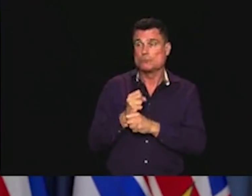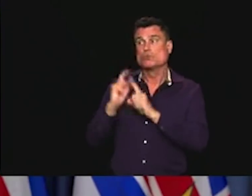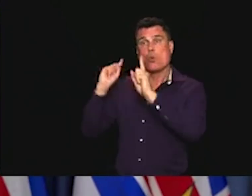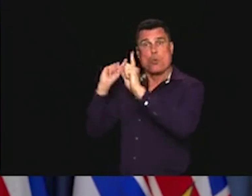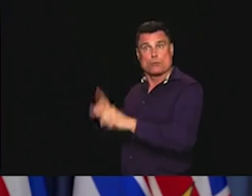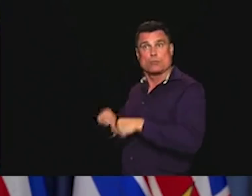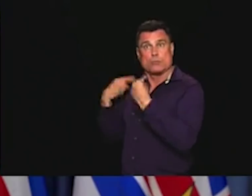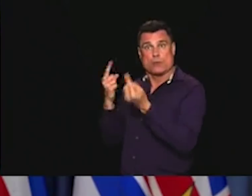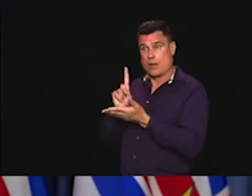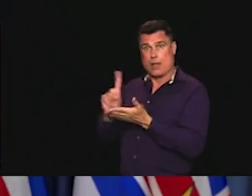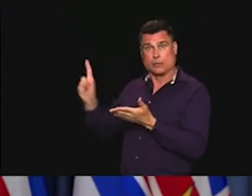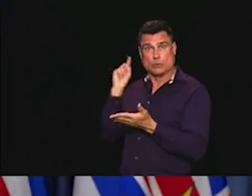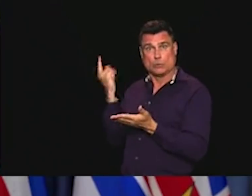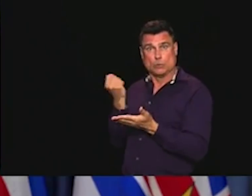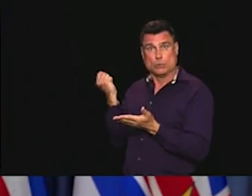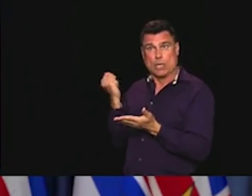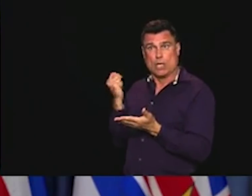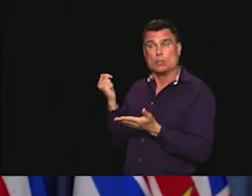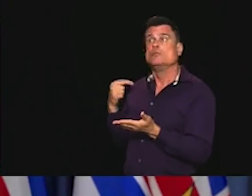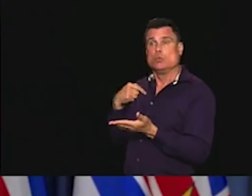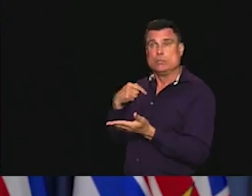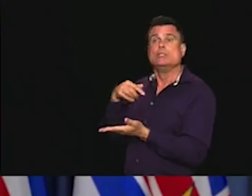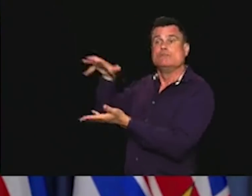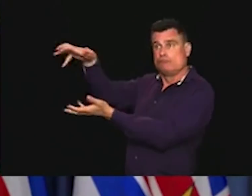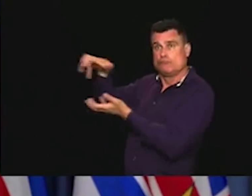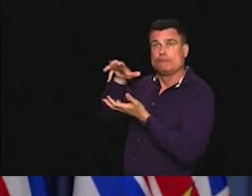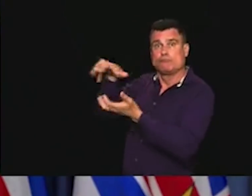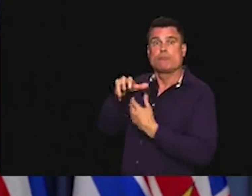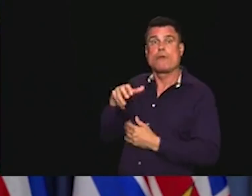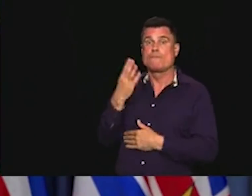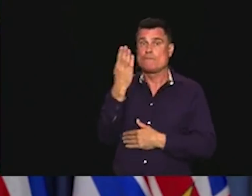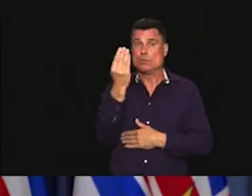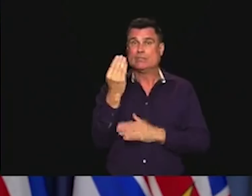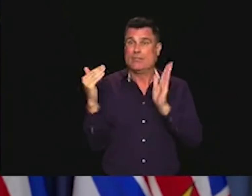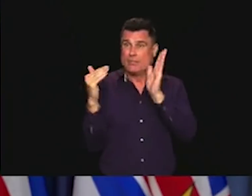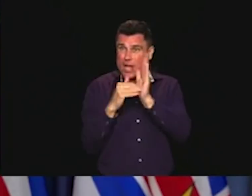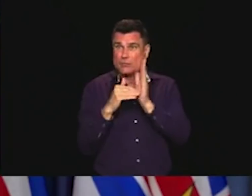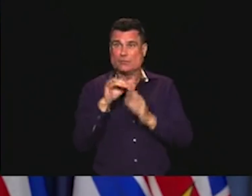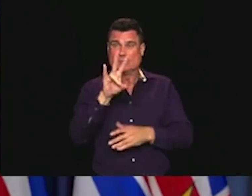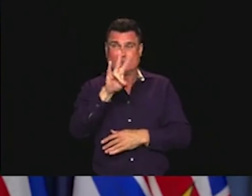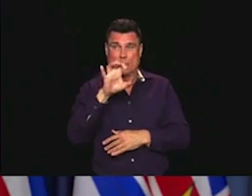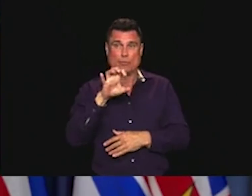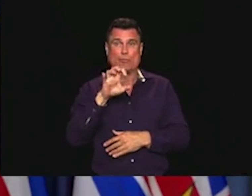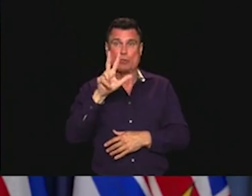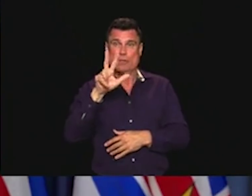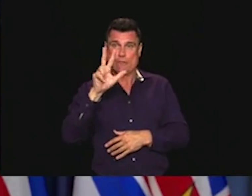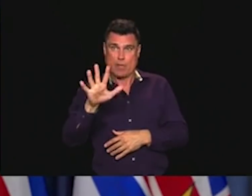that's 146,000 from the federal government's bulk procurement. Over 1 million pieces of eye protection,